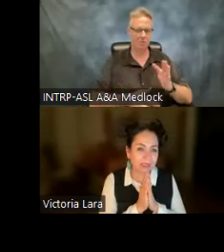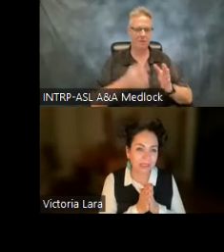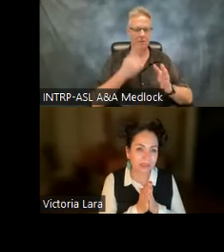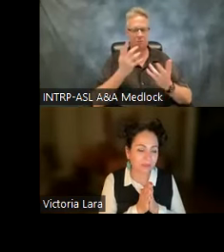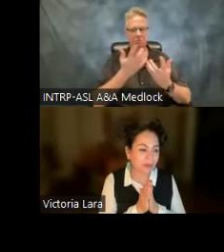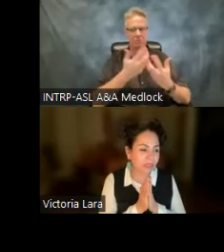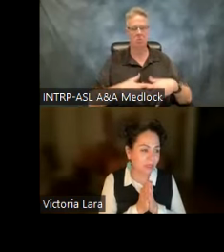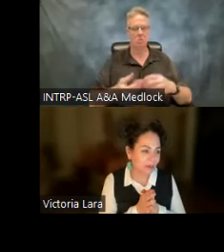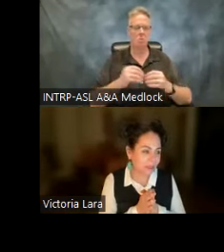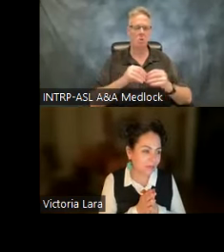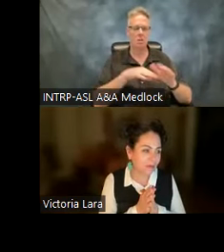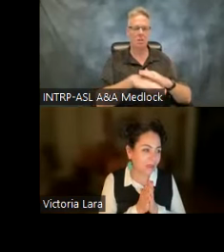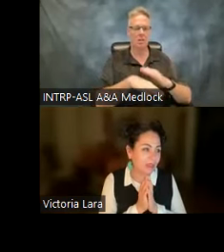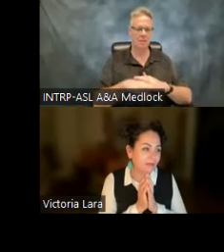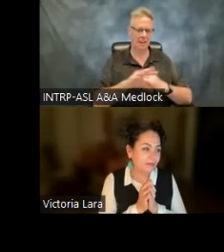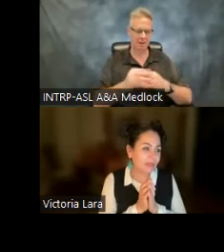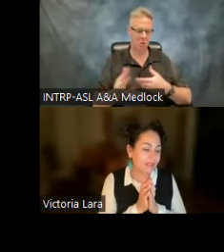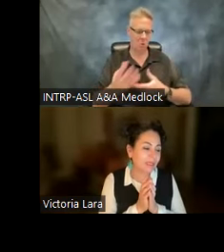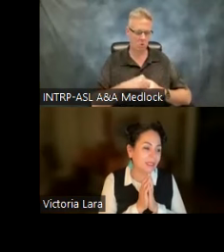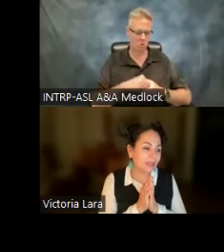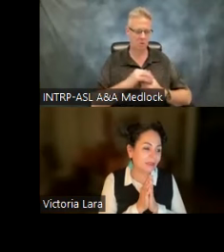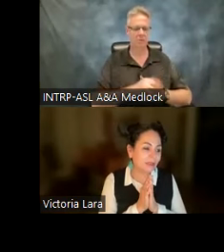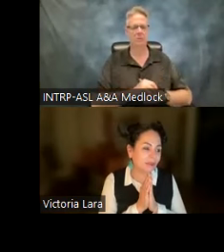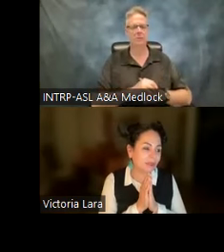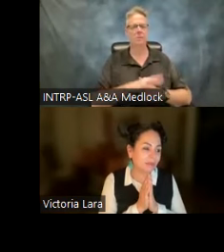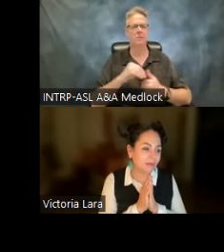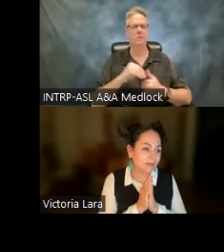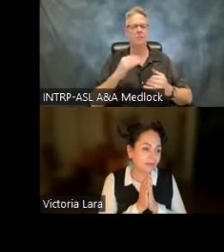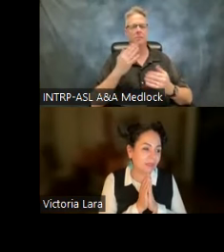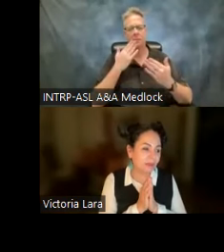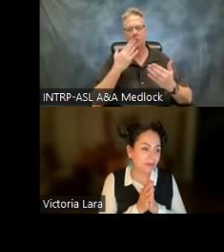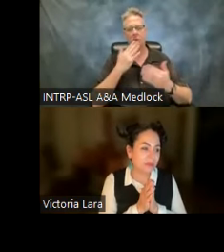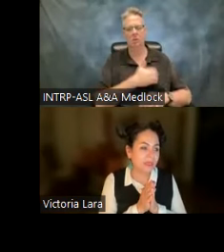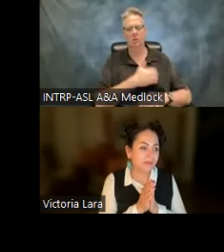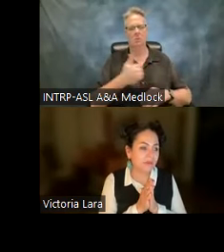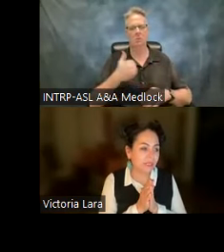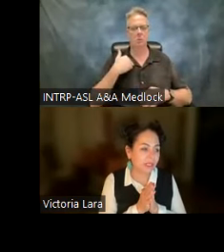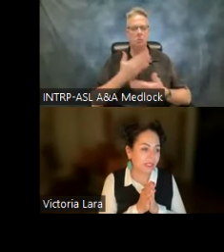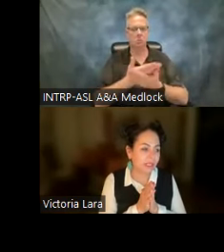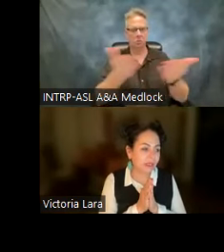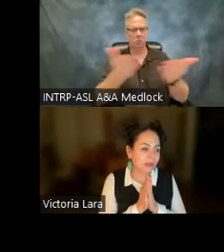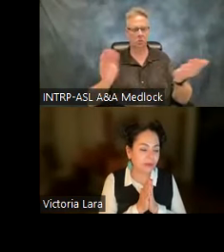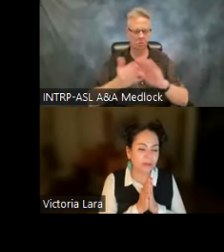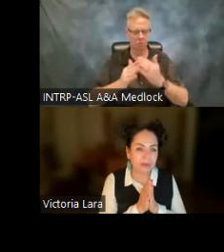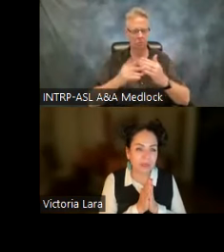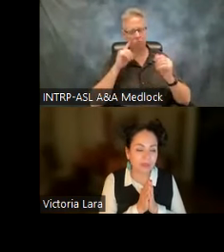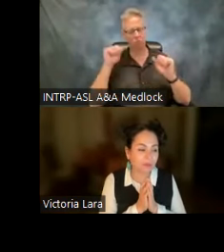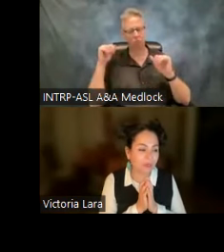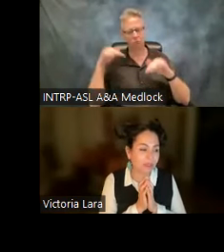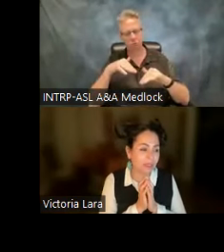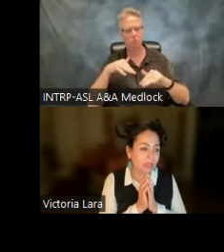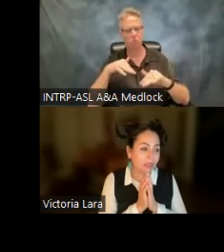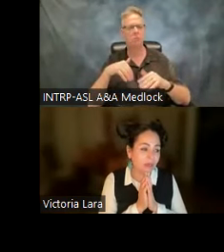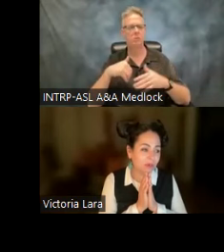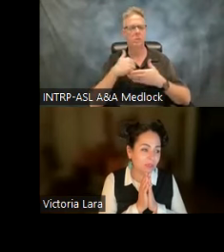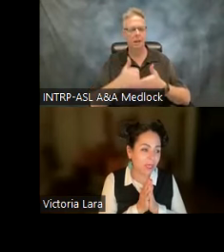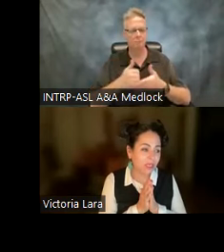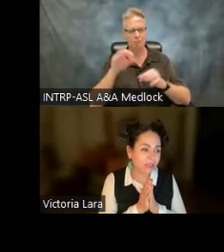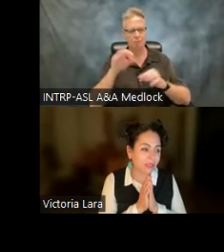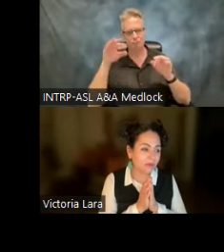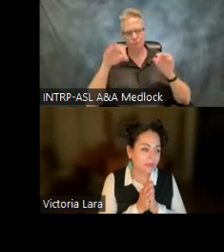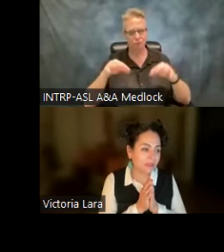more accessible and inclusive. Finally, thank you to all the members of the community for attending and contributing with